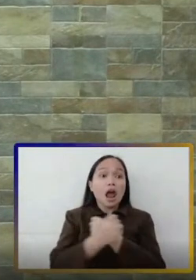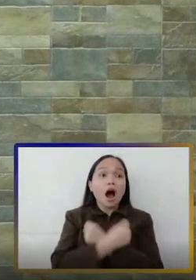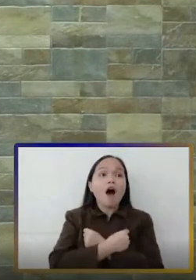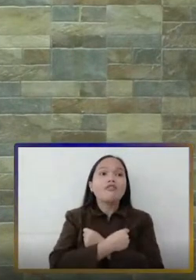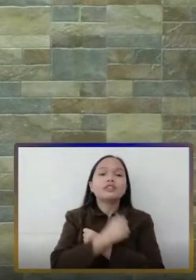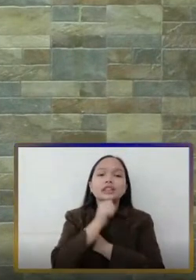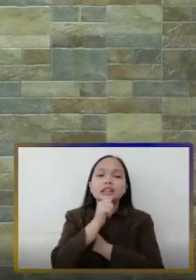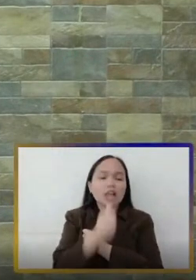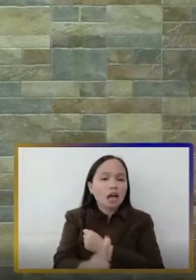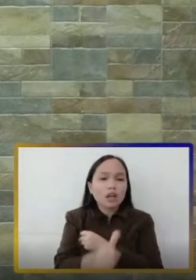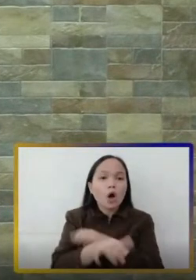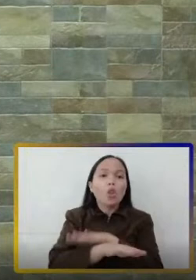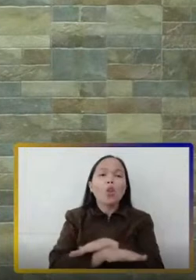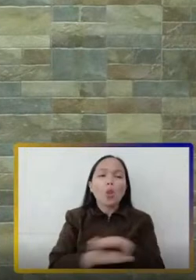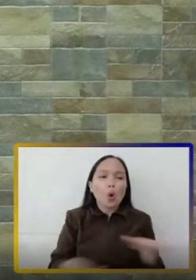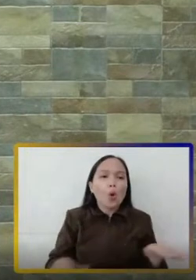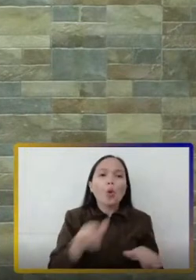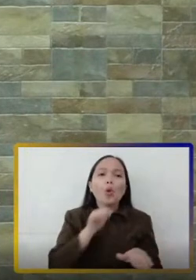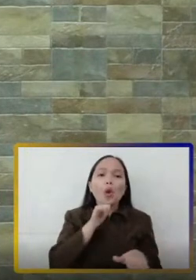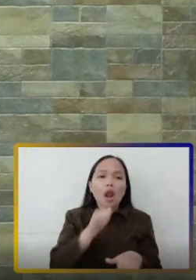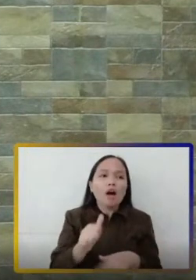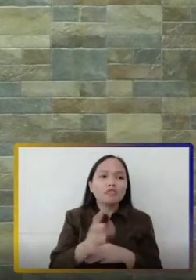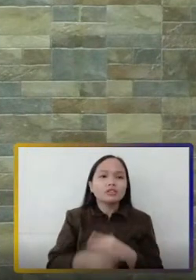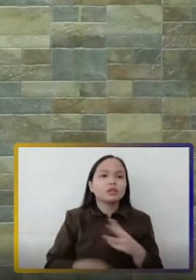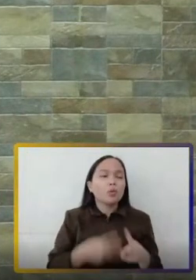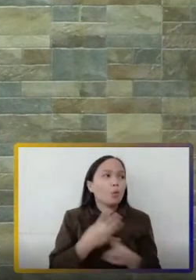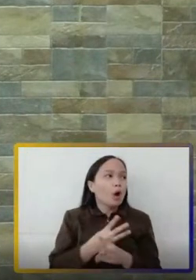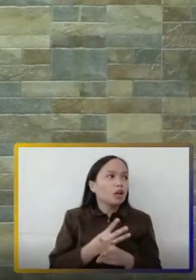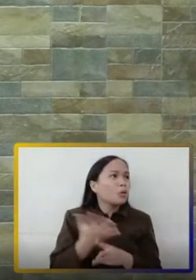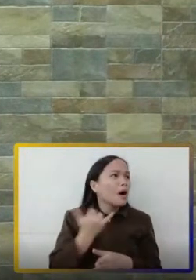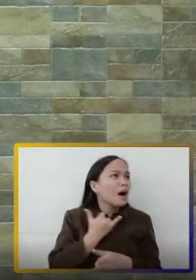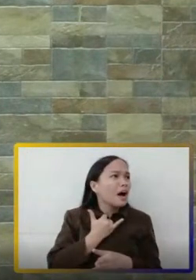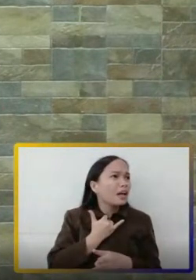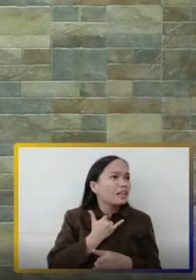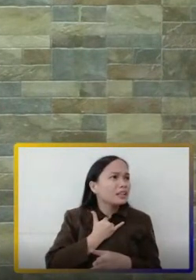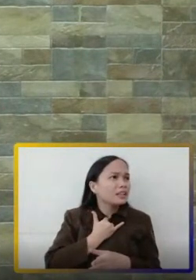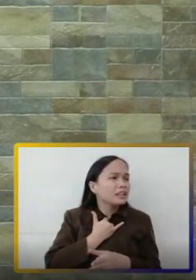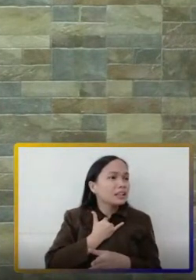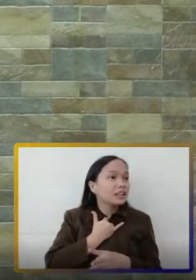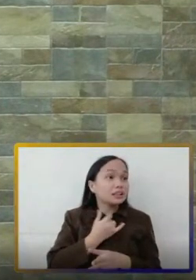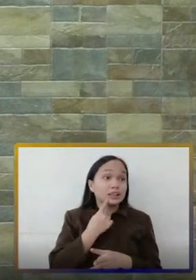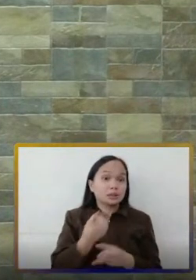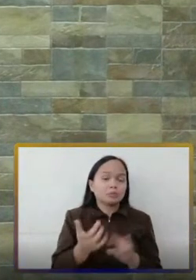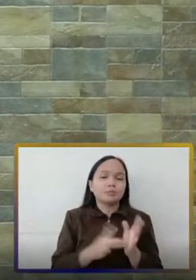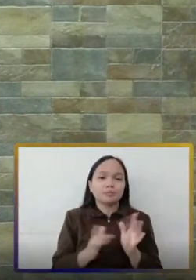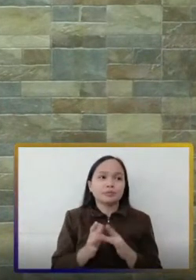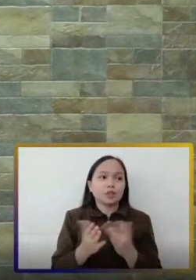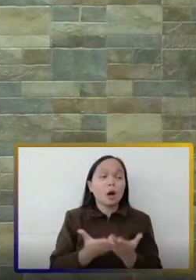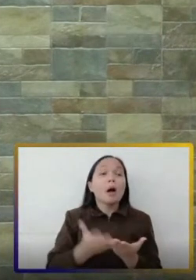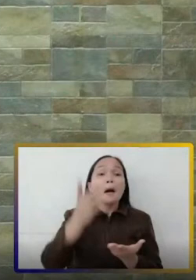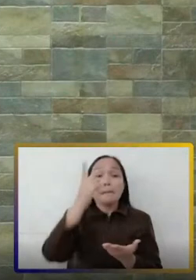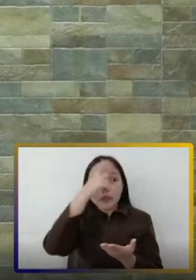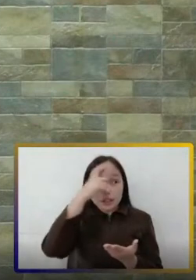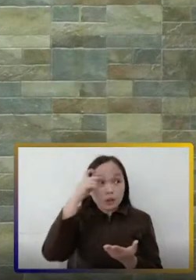not. Don't love it. Why is that? Because notice what the Bible says here. Because the love of